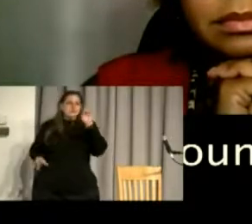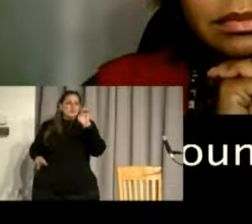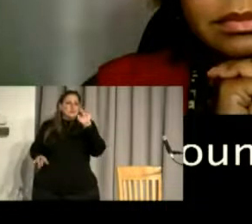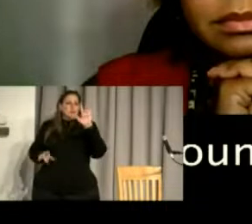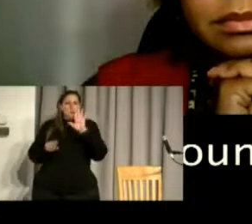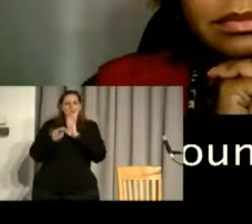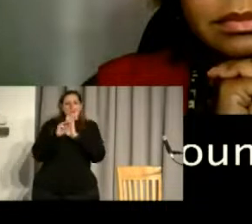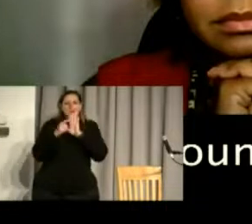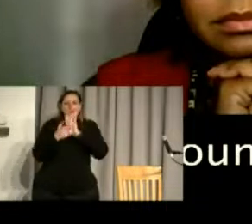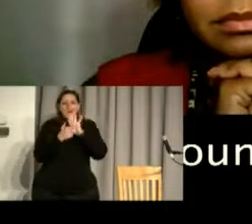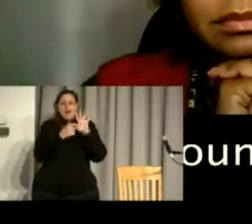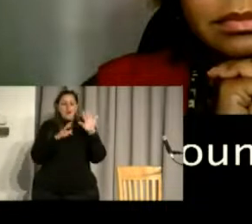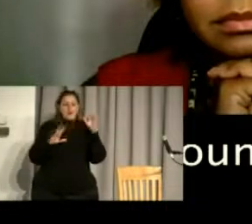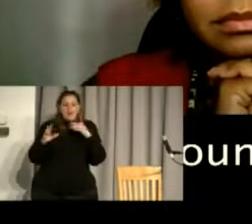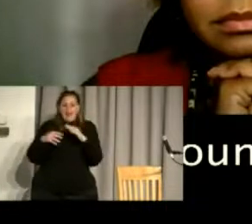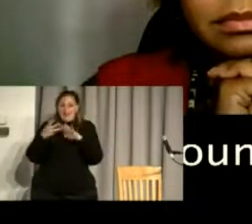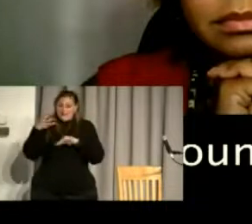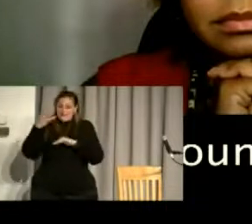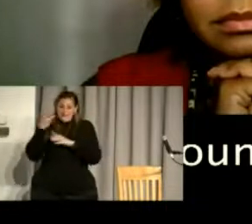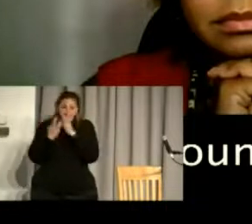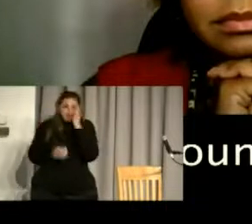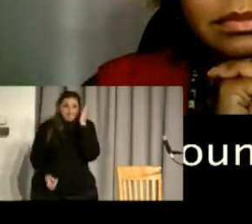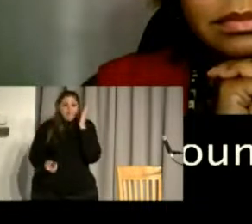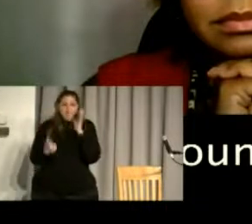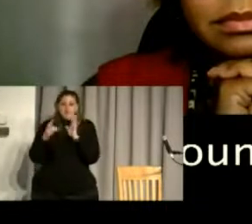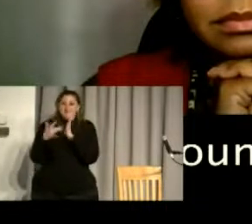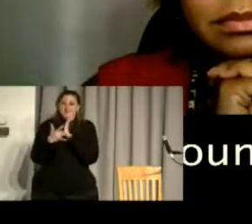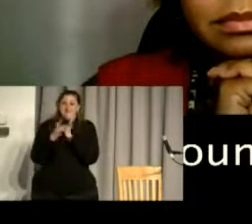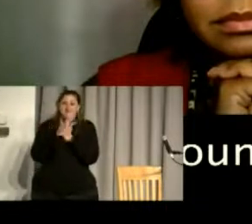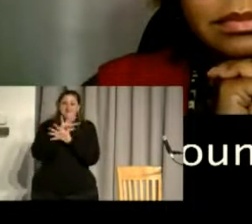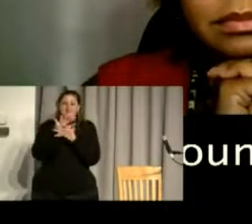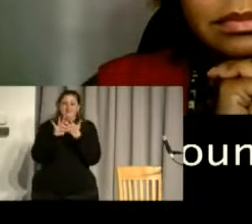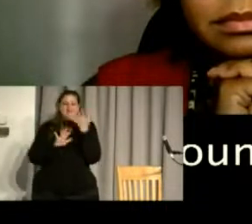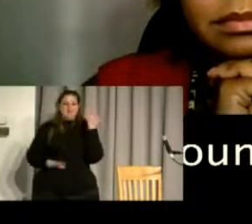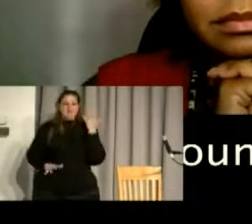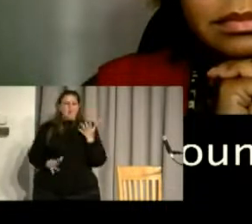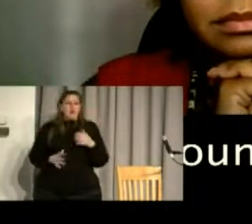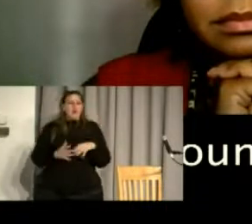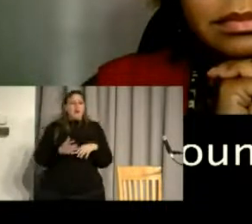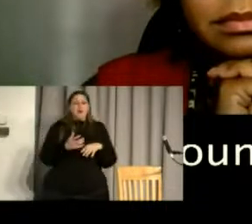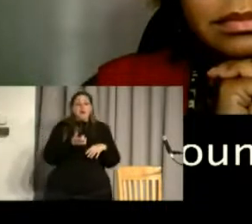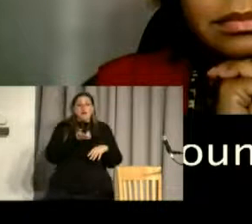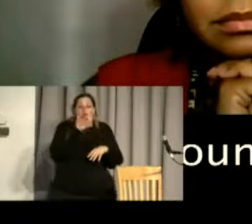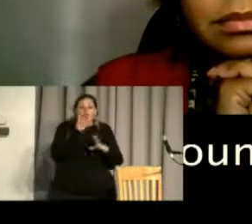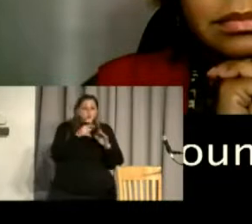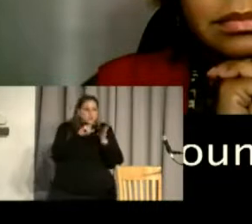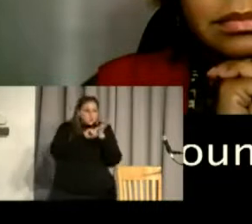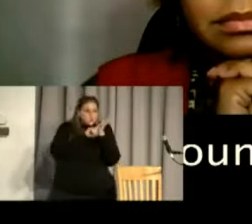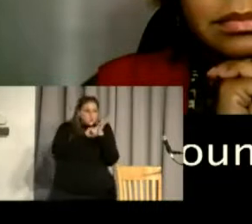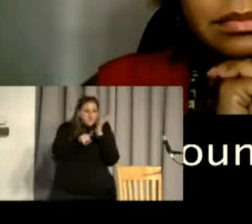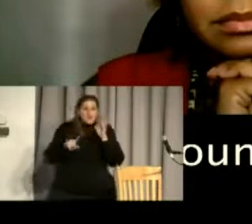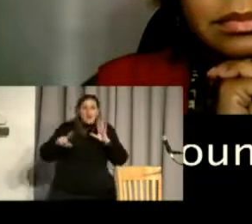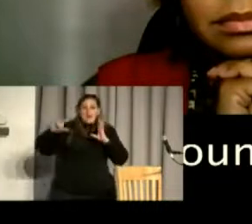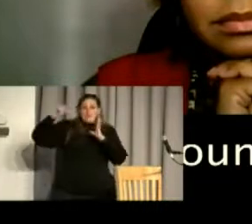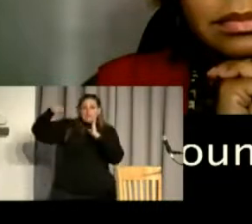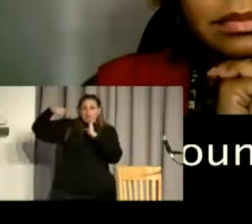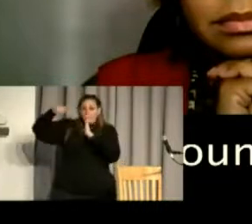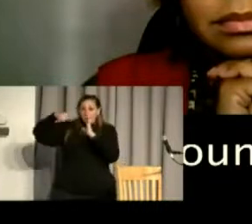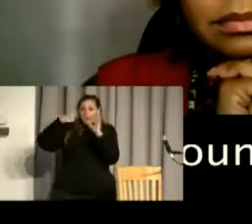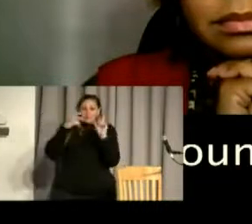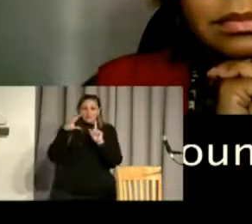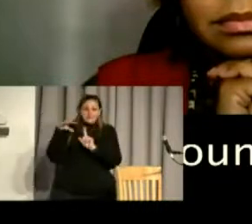and immersive technologies. And we also employ grassroots research, documentary research,